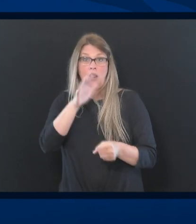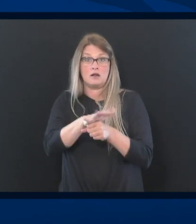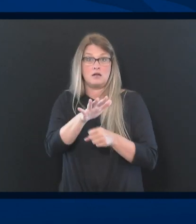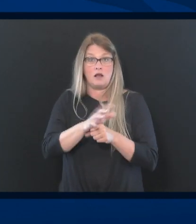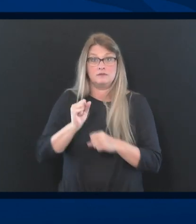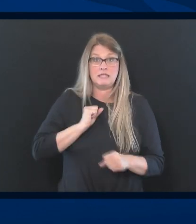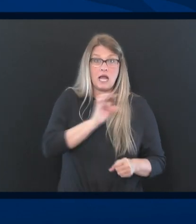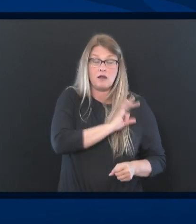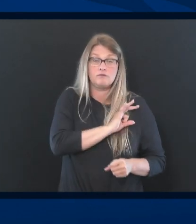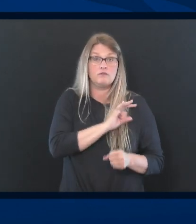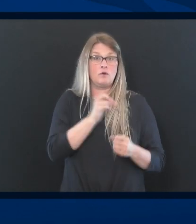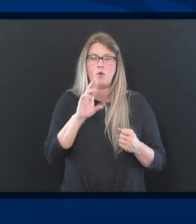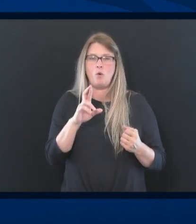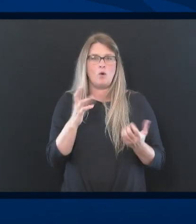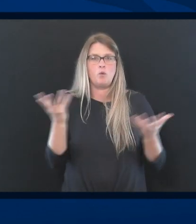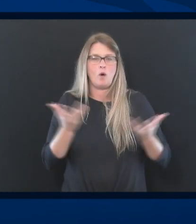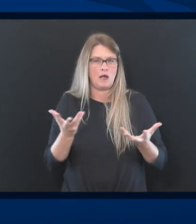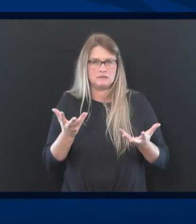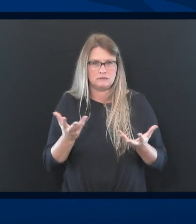way.